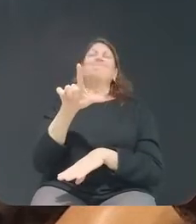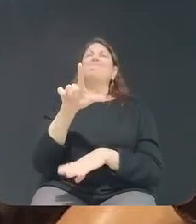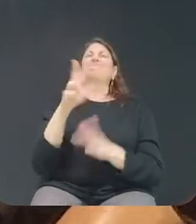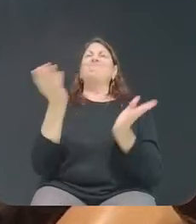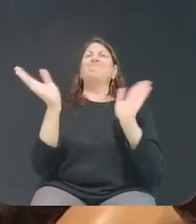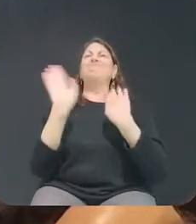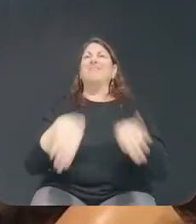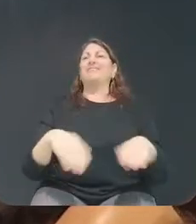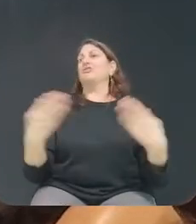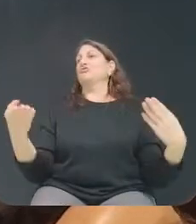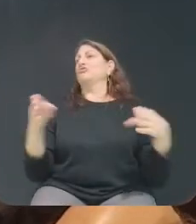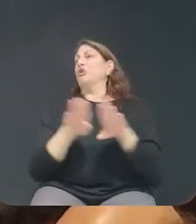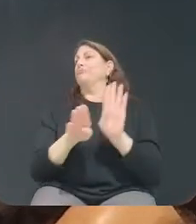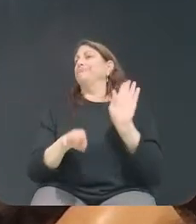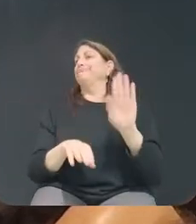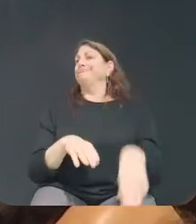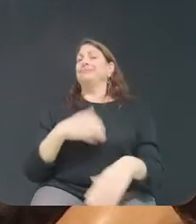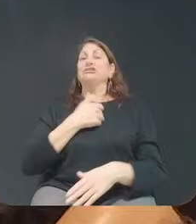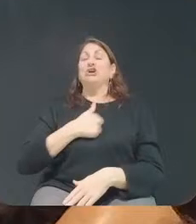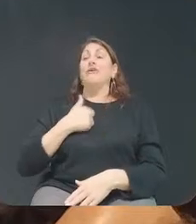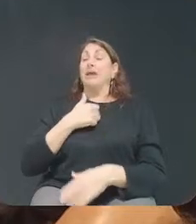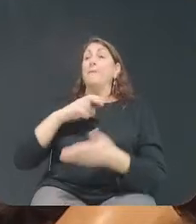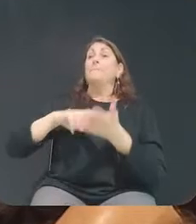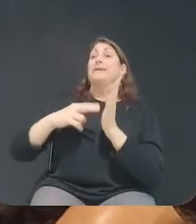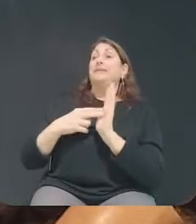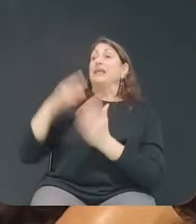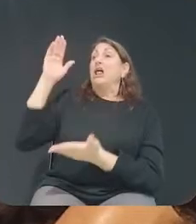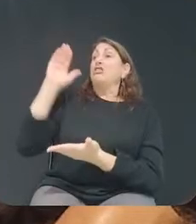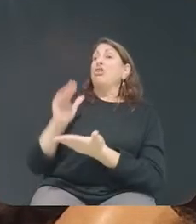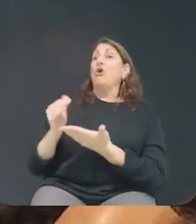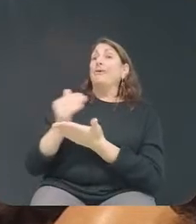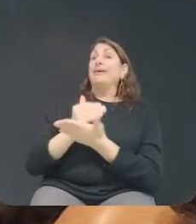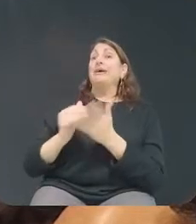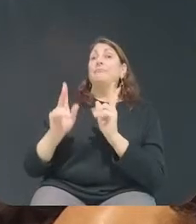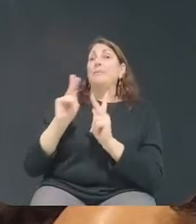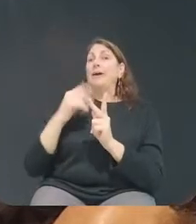repairs, leaving low-income residents with few options in the area.